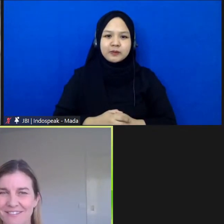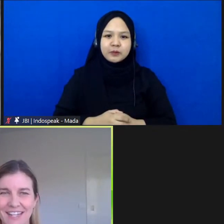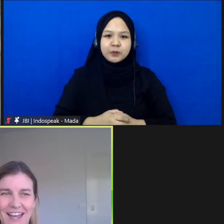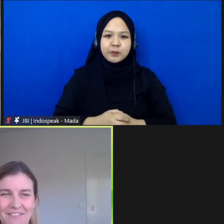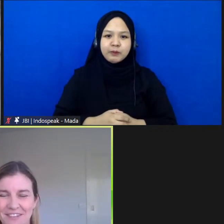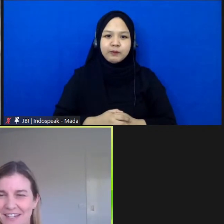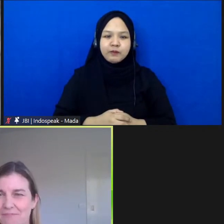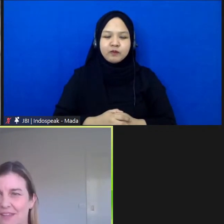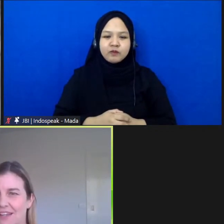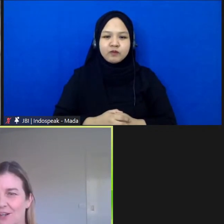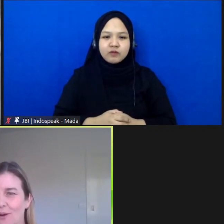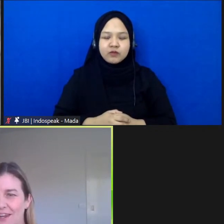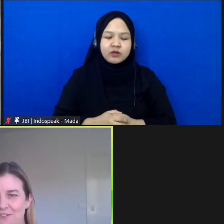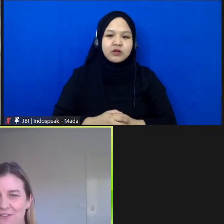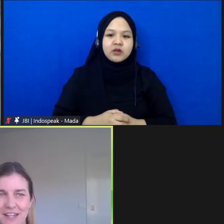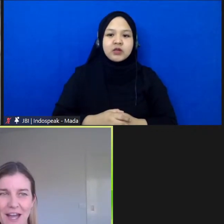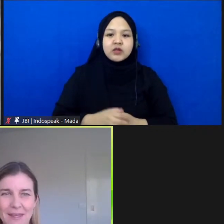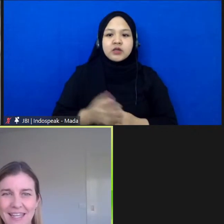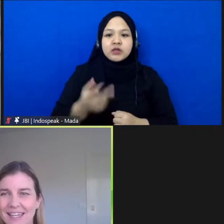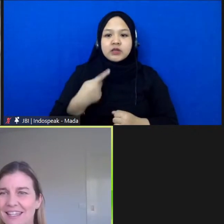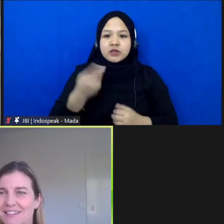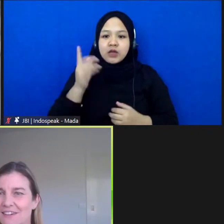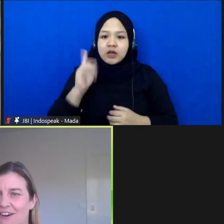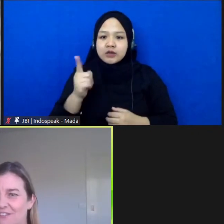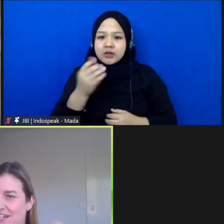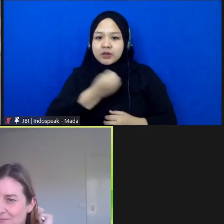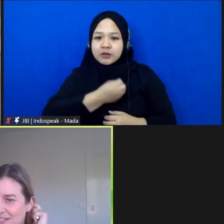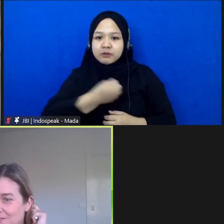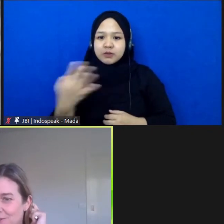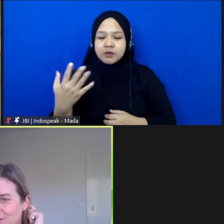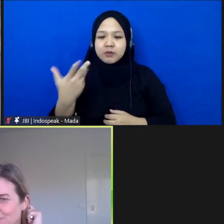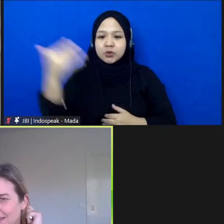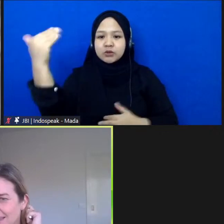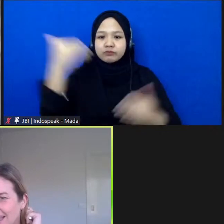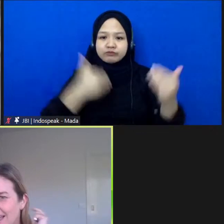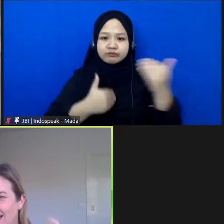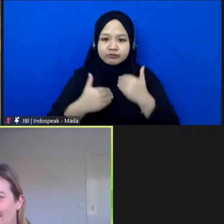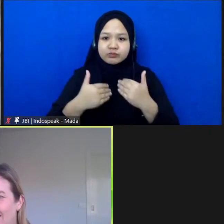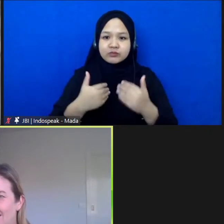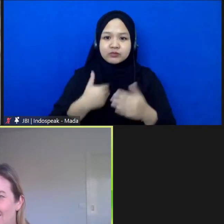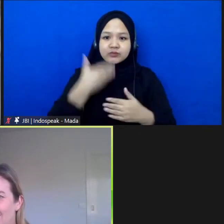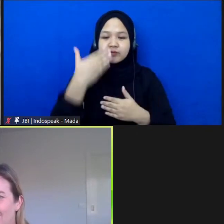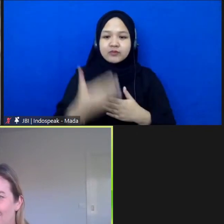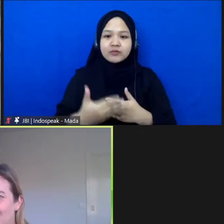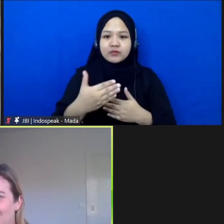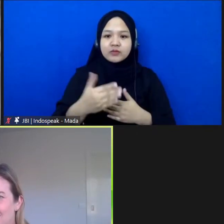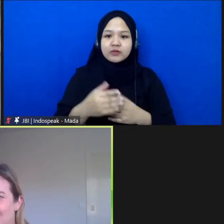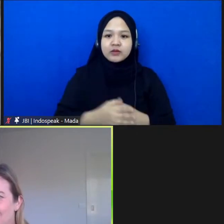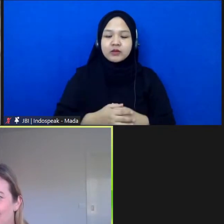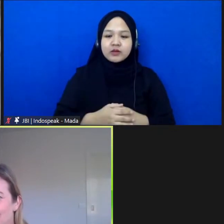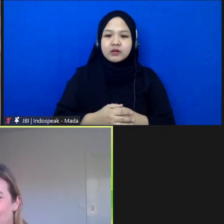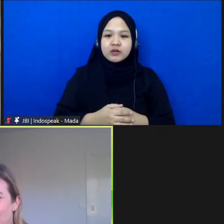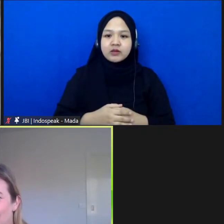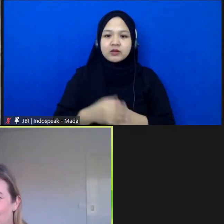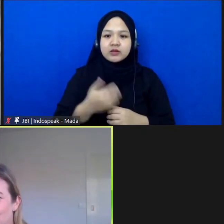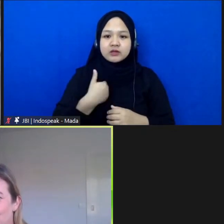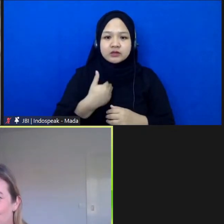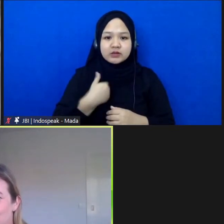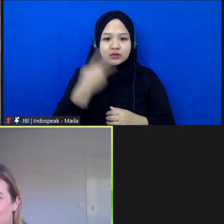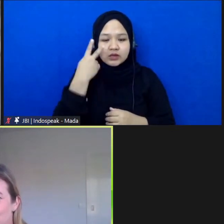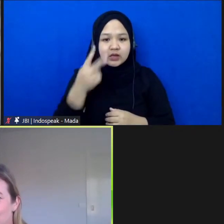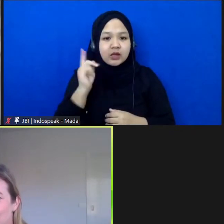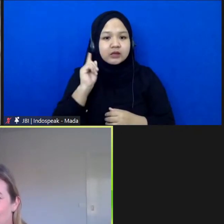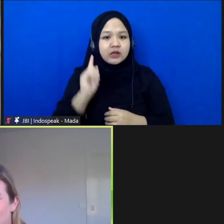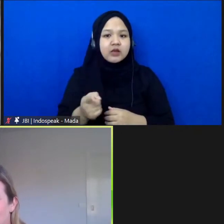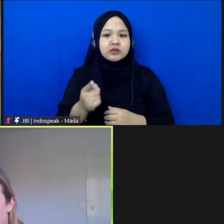and we already have quite a few coming in. So I'll jump to the first one that I received, and it came